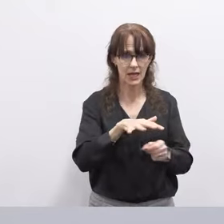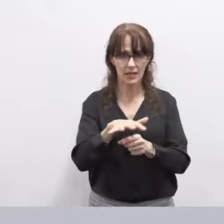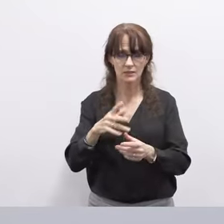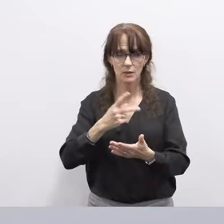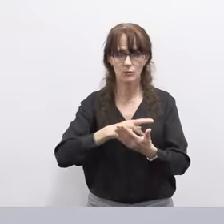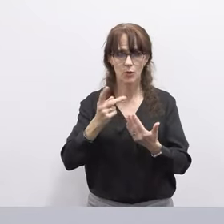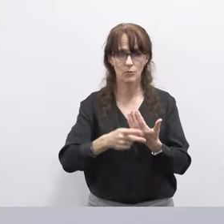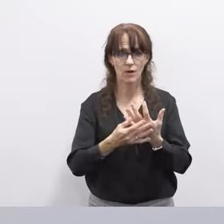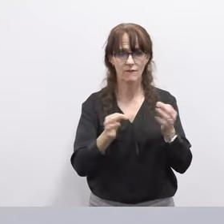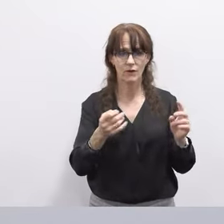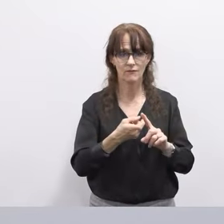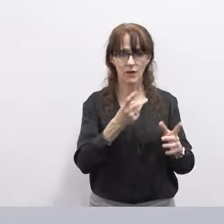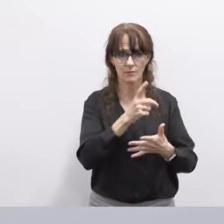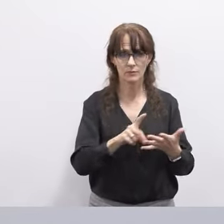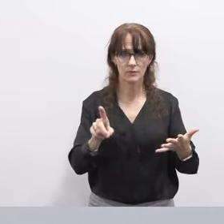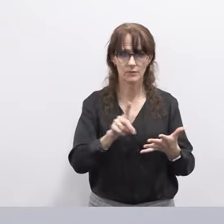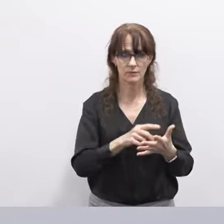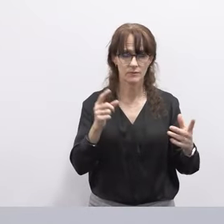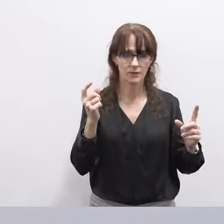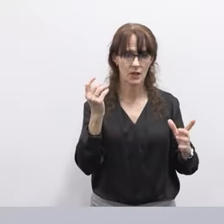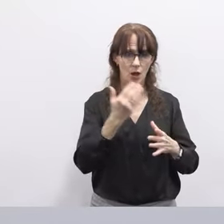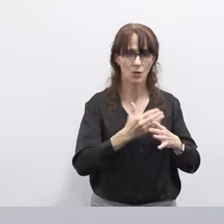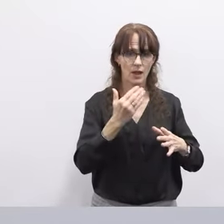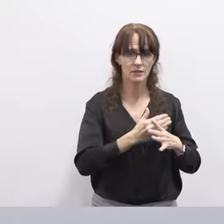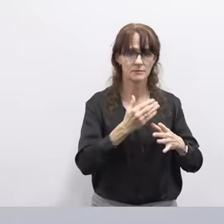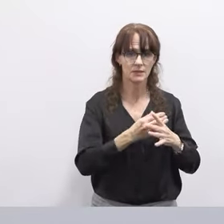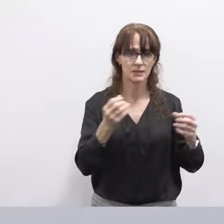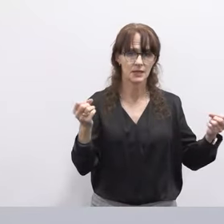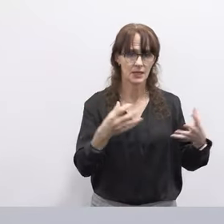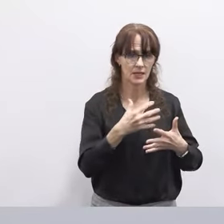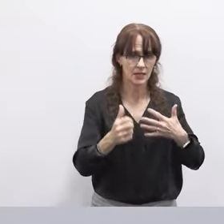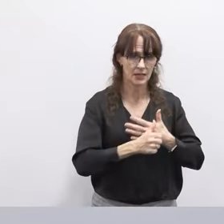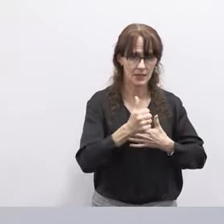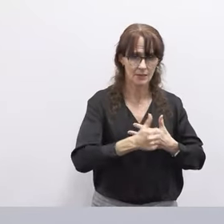from discrimination, harassment, intimidation, and or bullying.